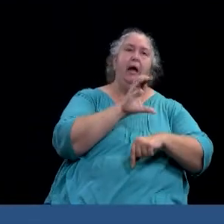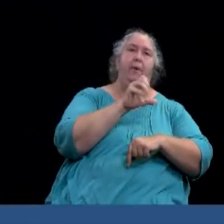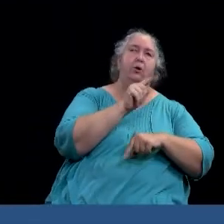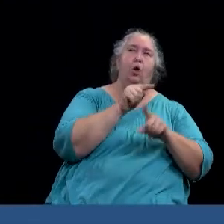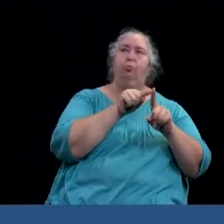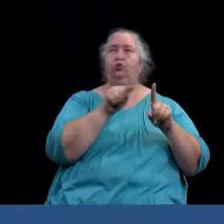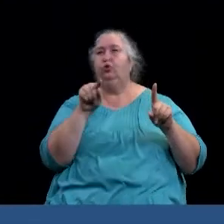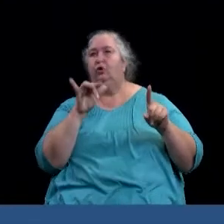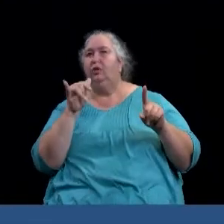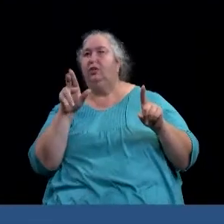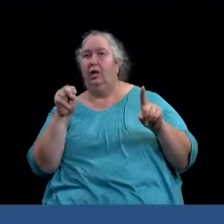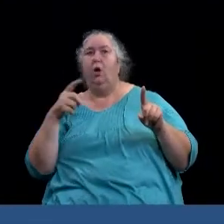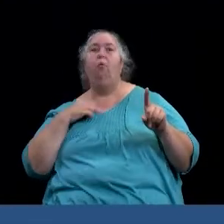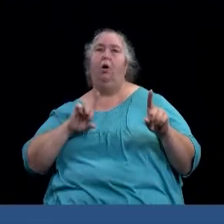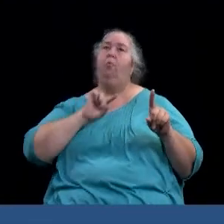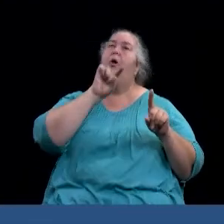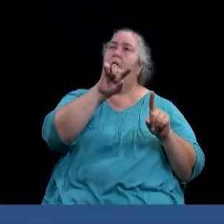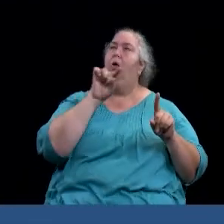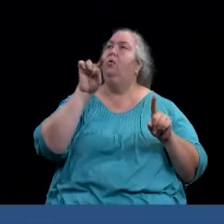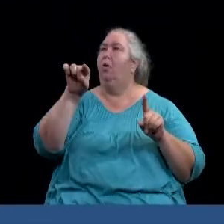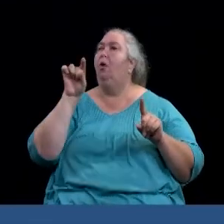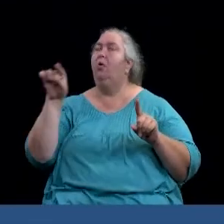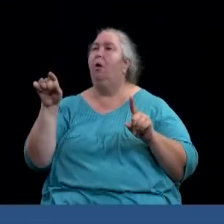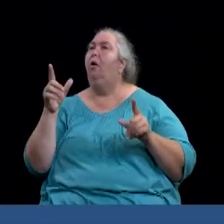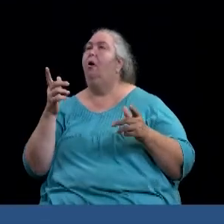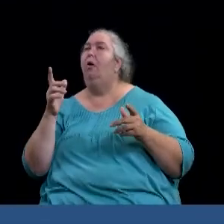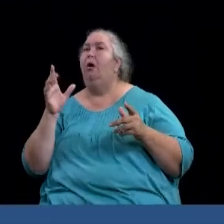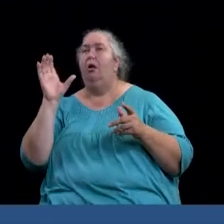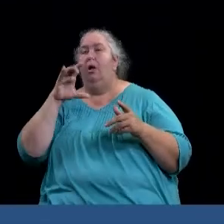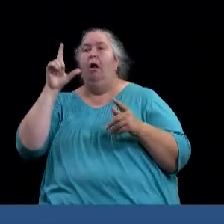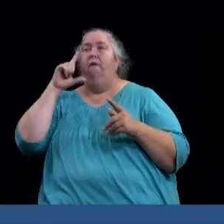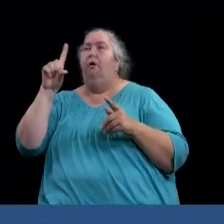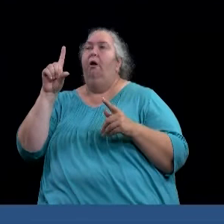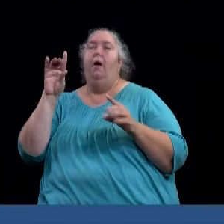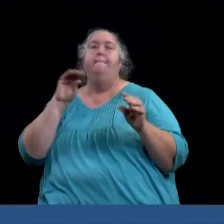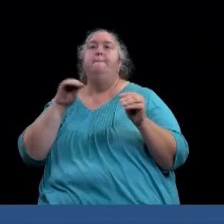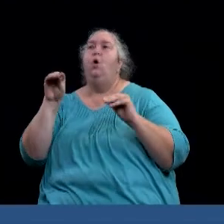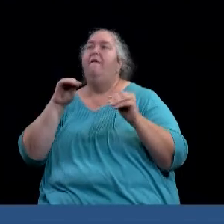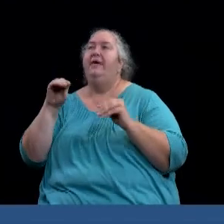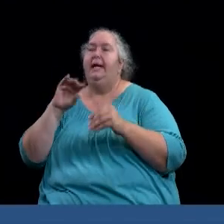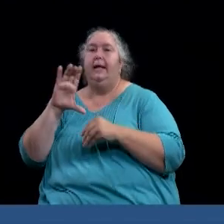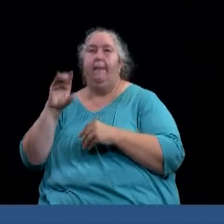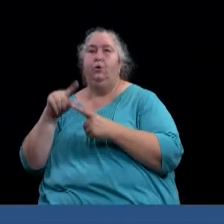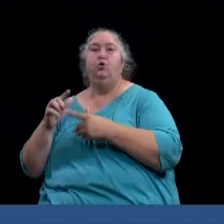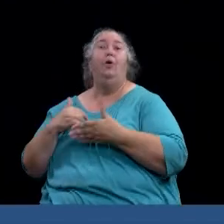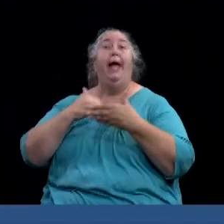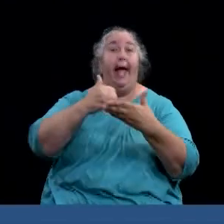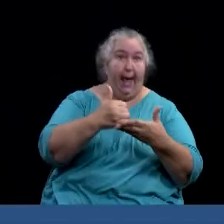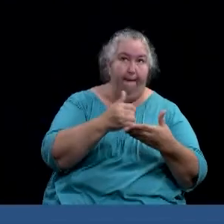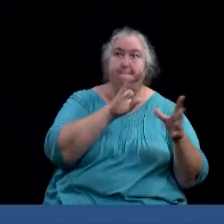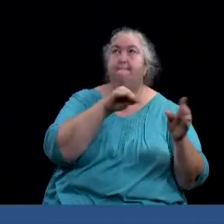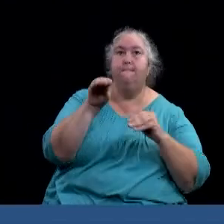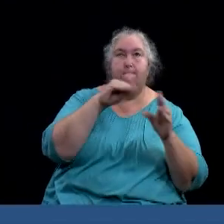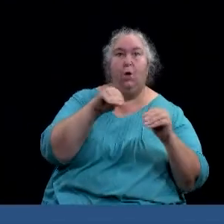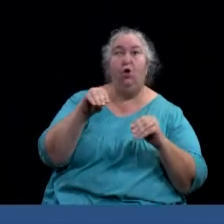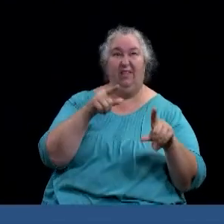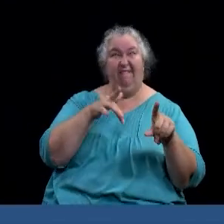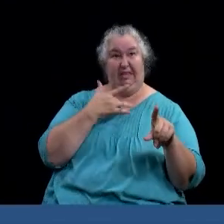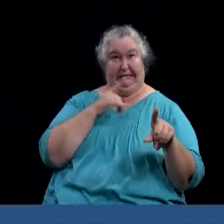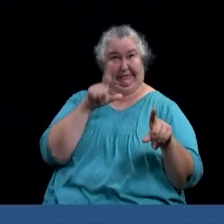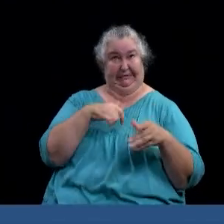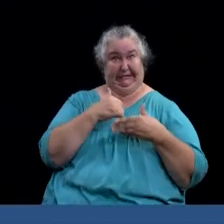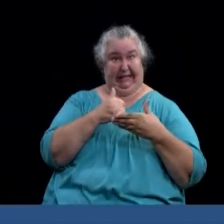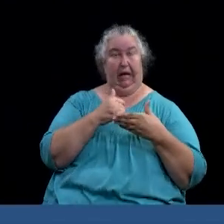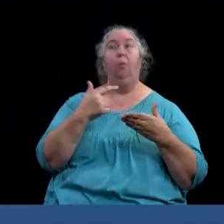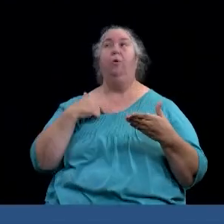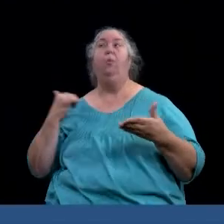local moving companies to assist the tenants in moving who feel they need assistance. For those that feel they can move